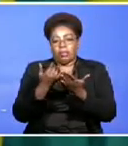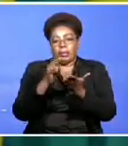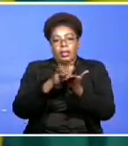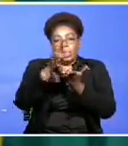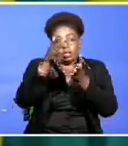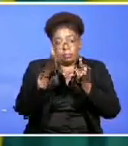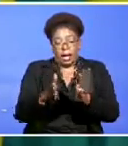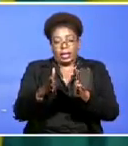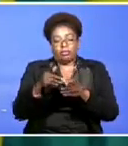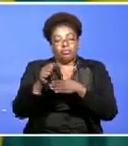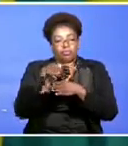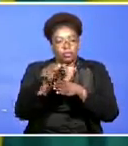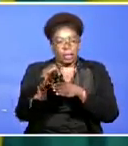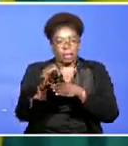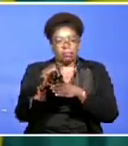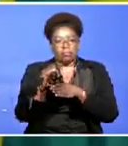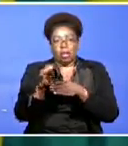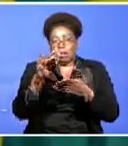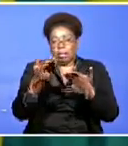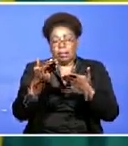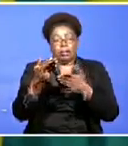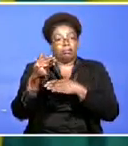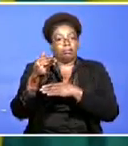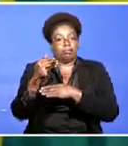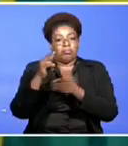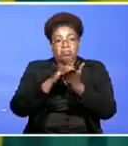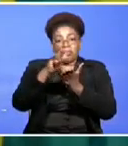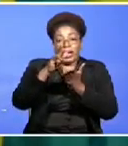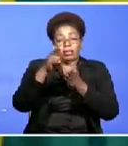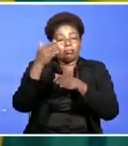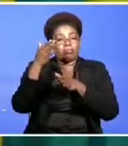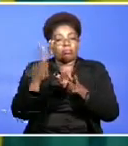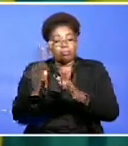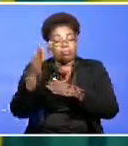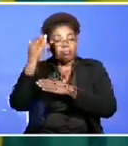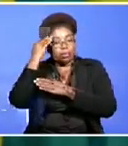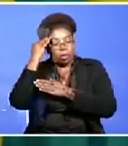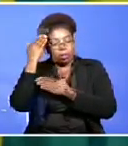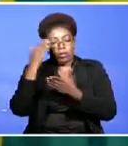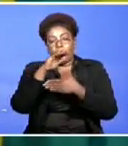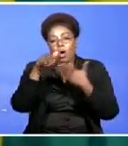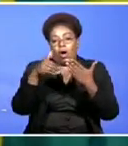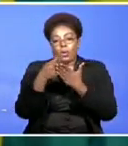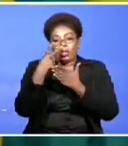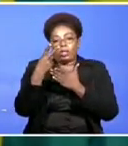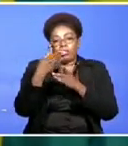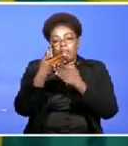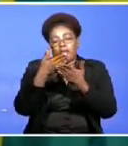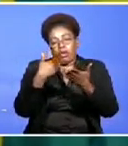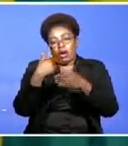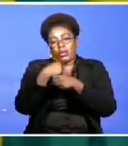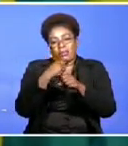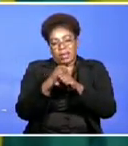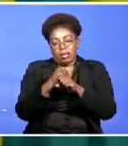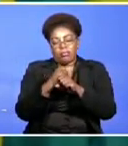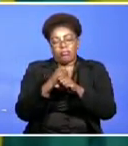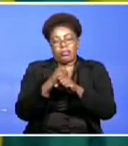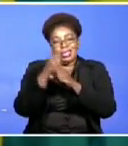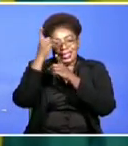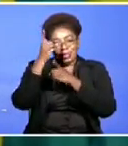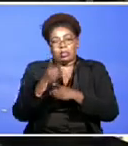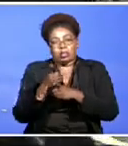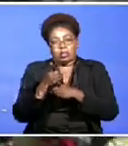or whether it was pilot's knowledge. All of those are factors we look at before we could make a decision as to what